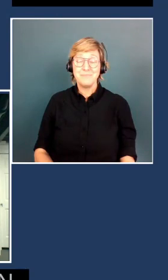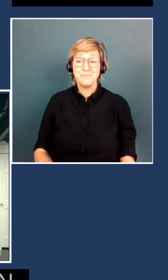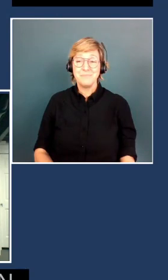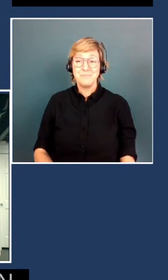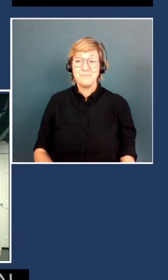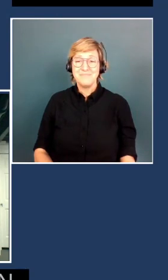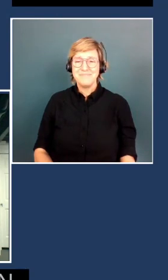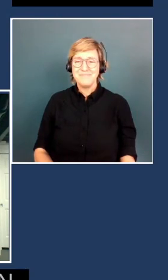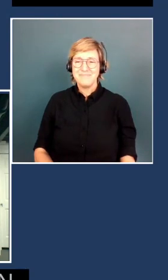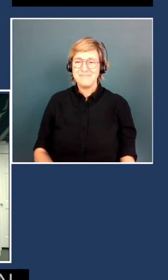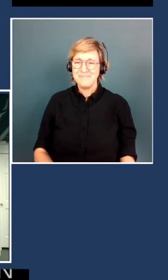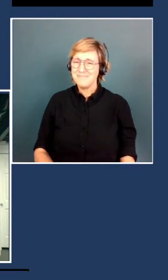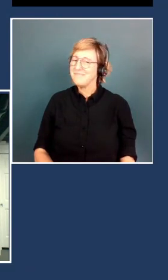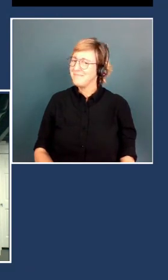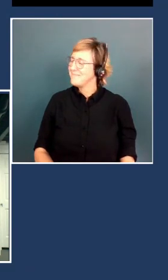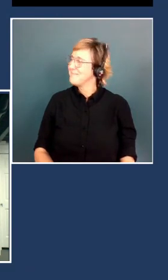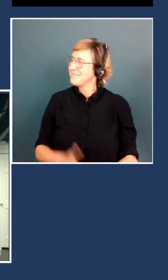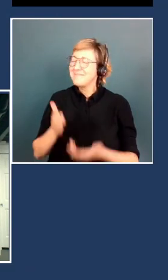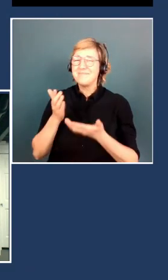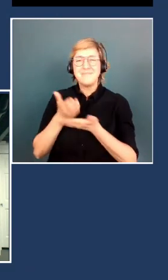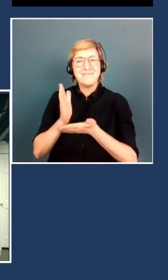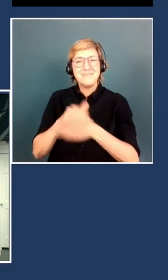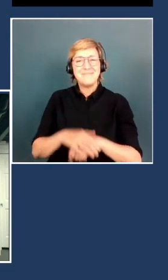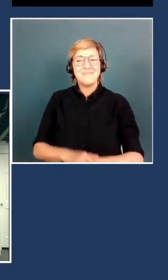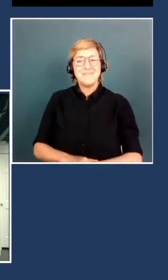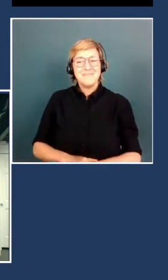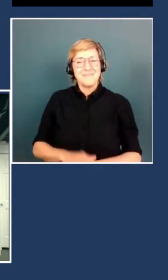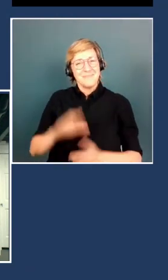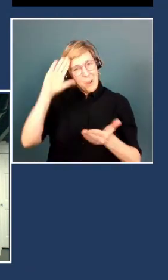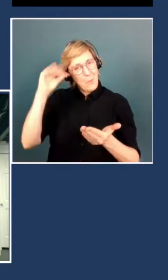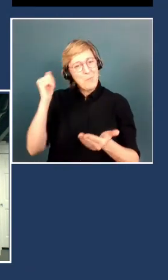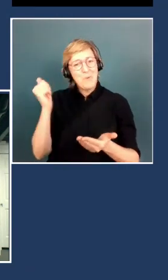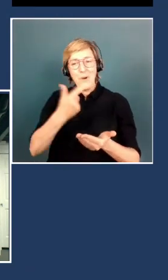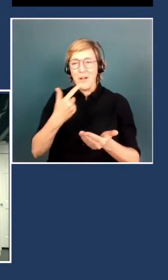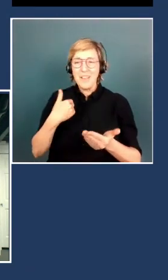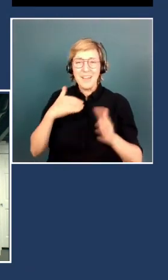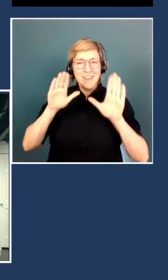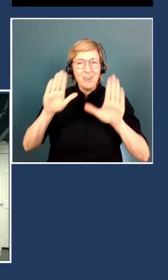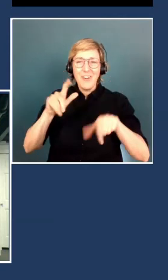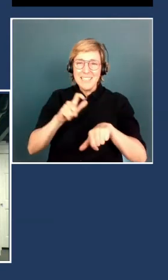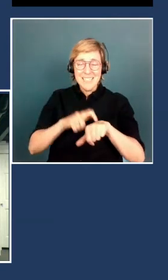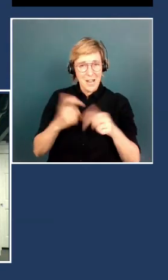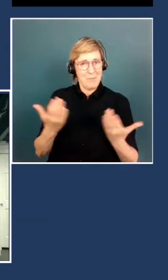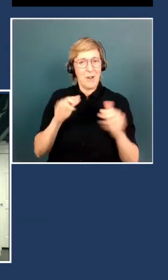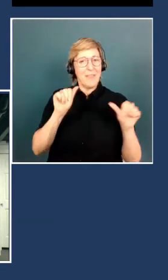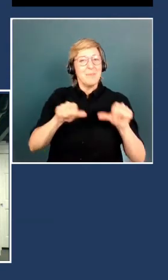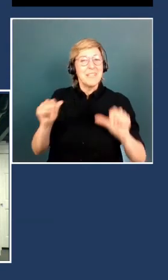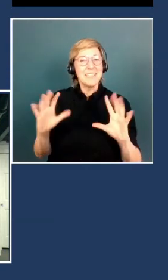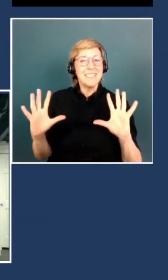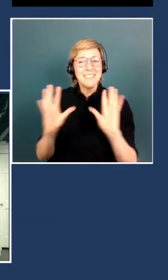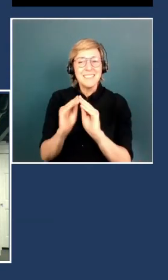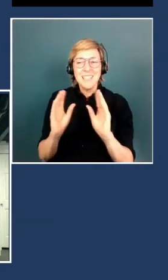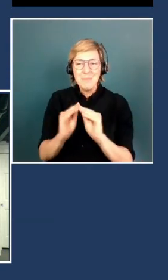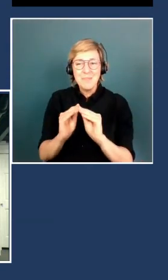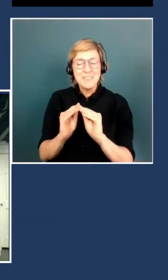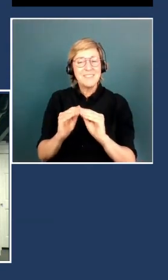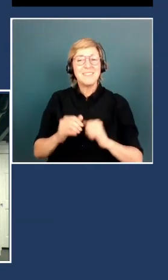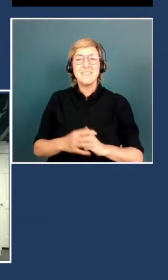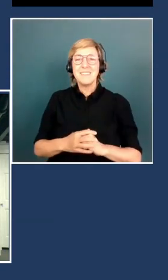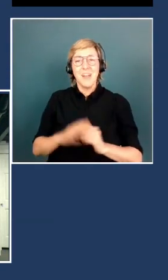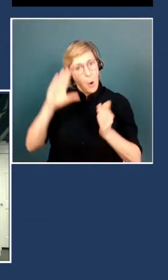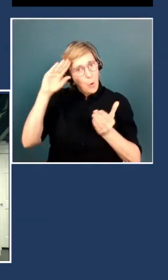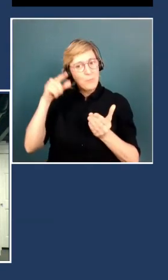All right. And yes, I hope everybody has had a great time at the Ability Summit. Continue to get, just